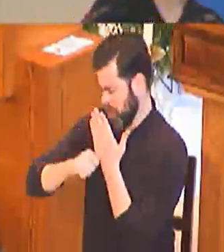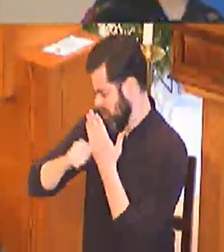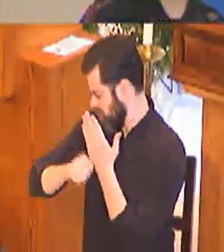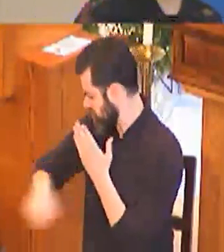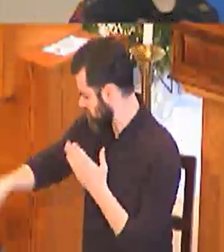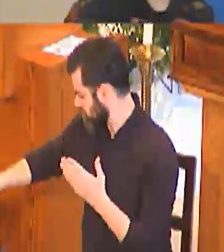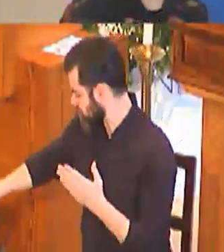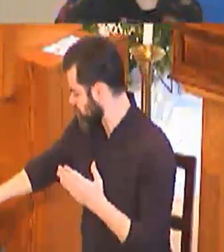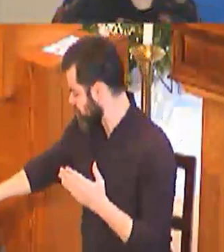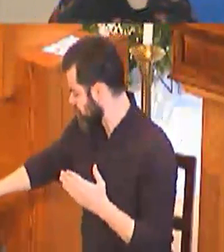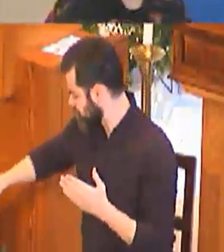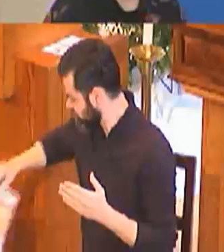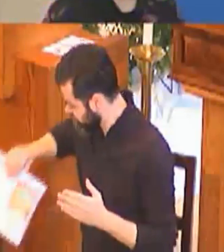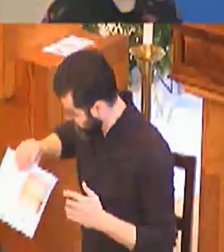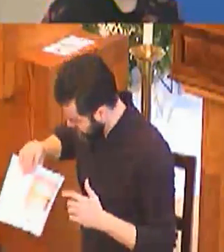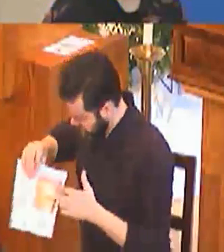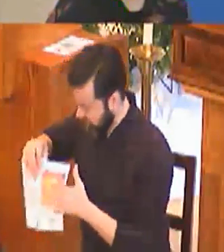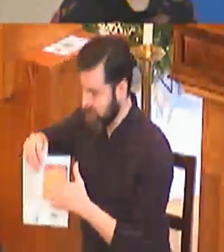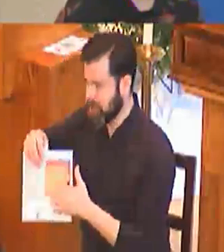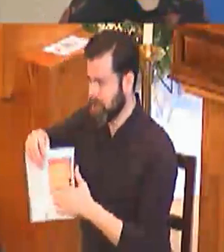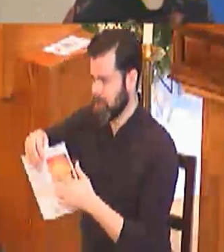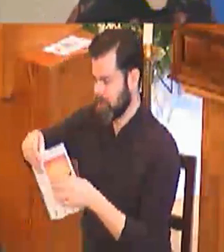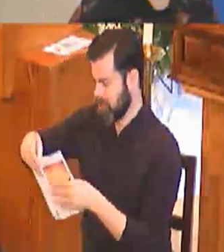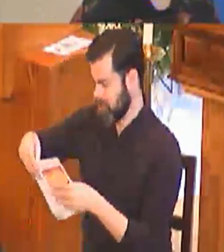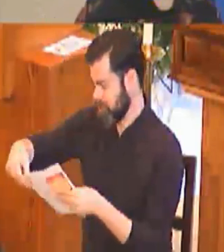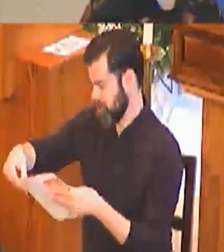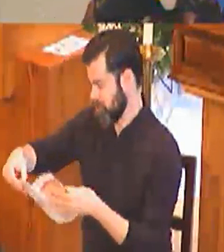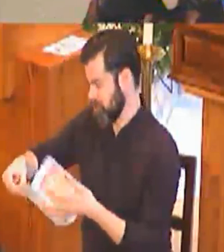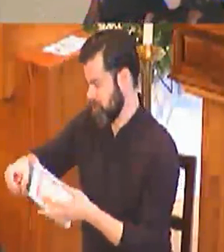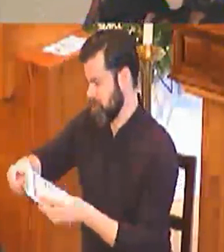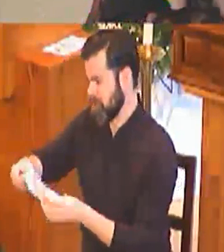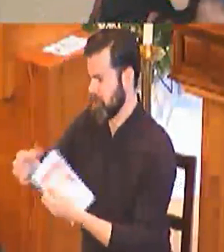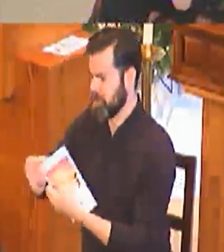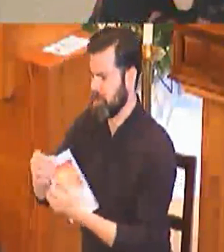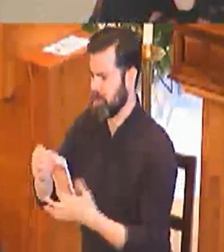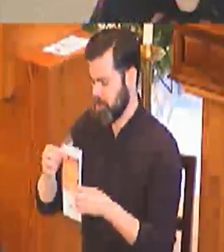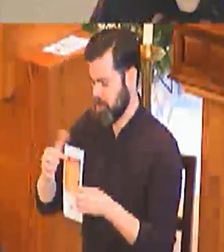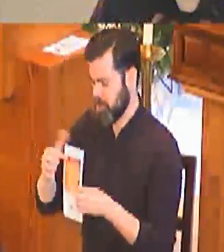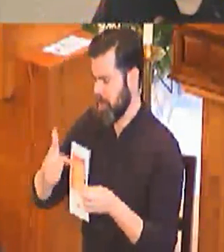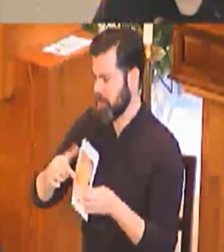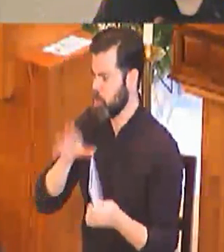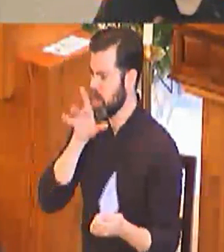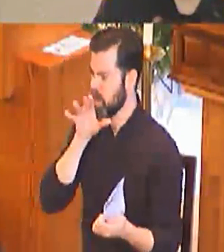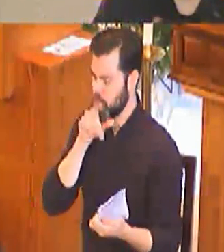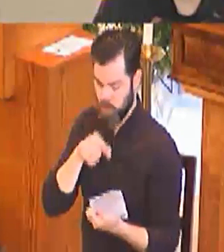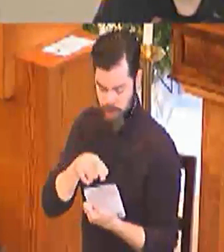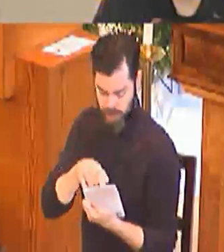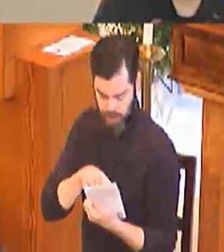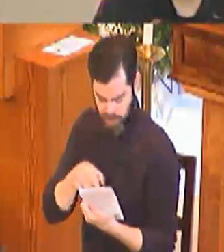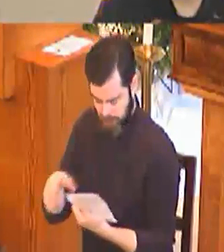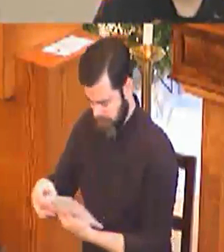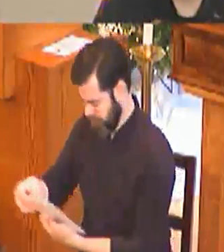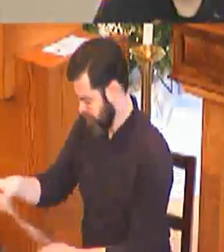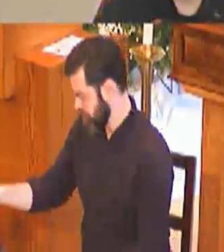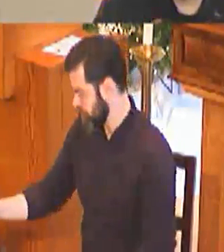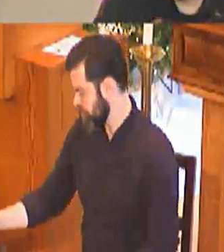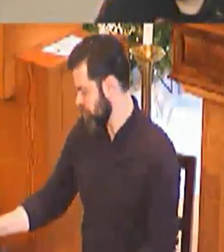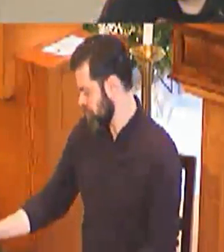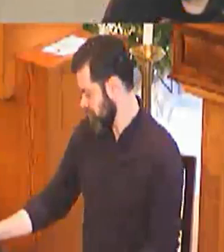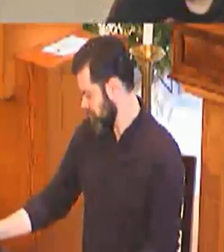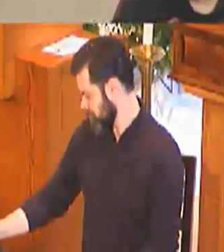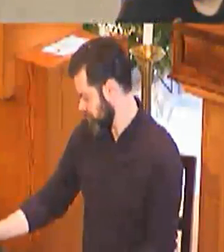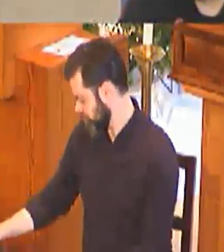knowing that this is true. Maybe even picture yourself looking into your own eyes in a mirror as you say